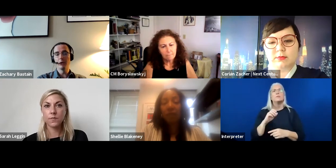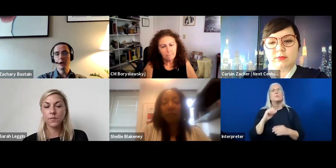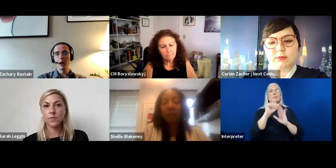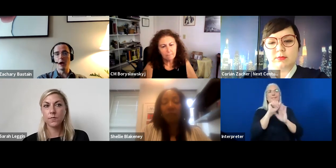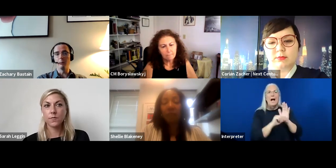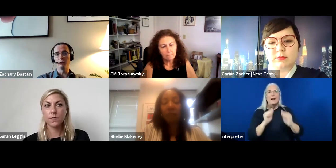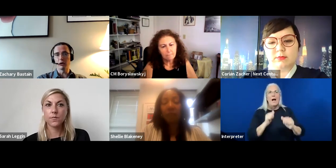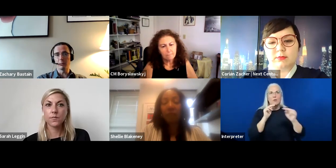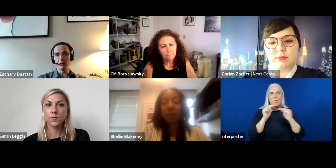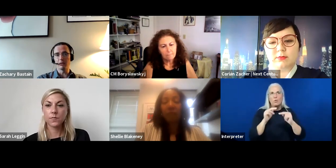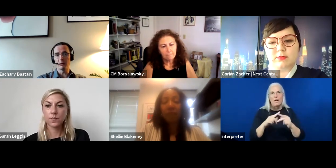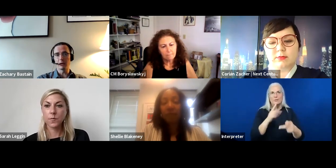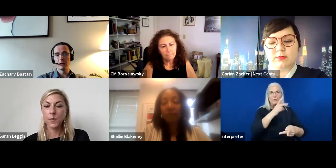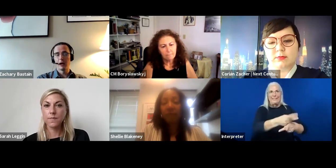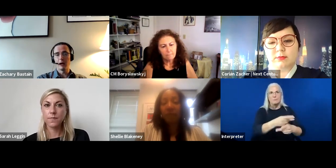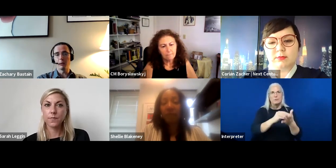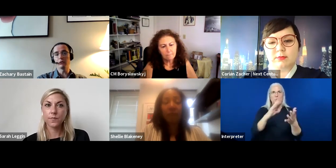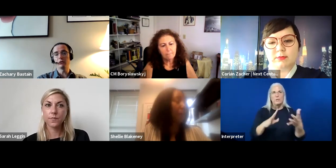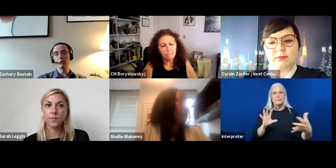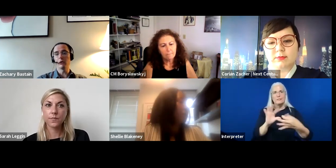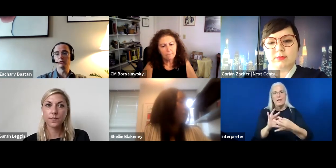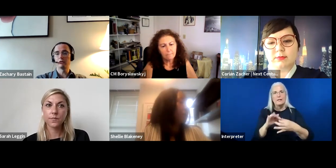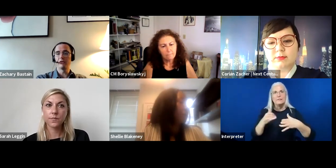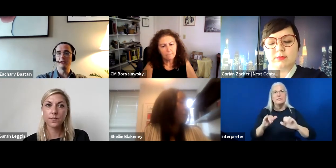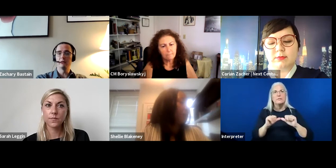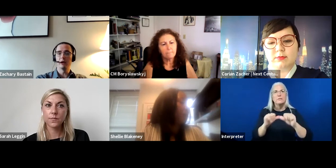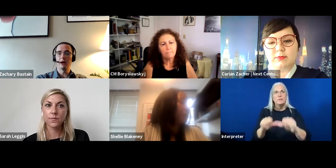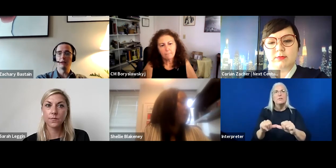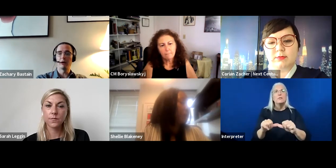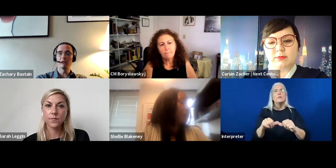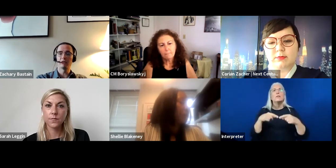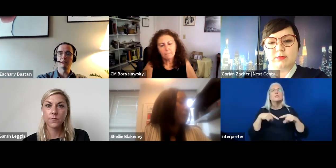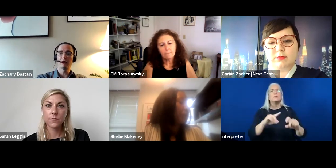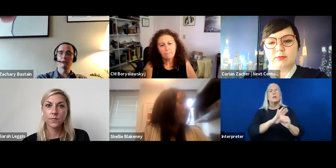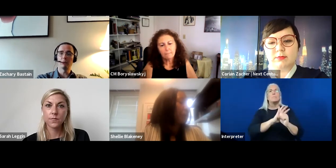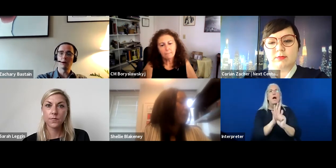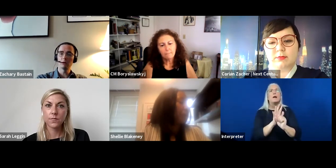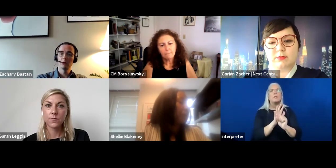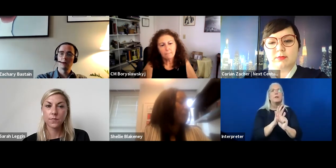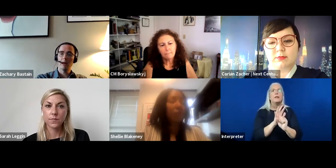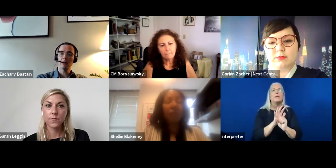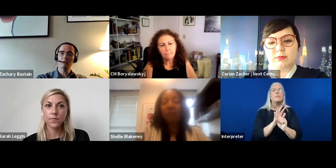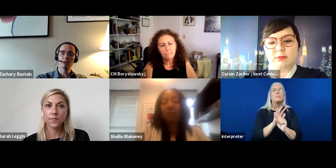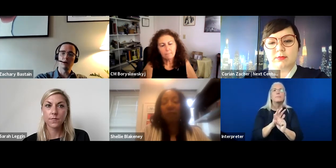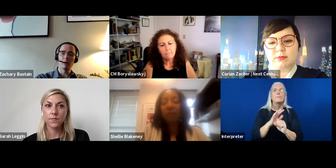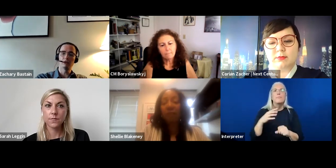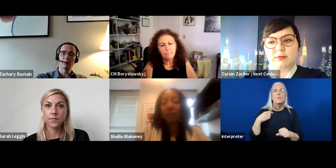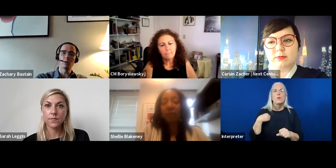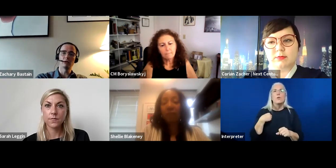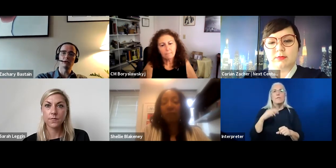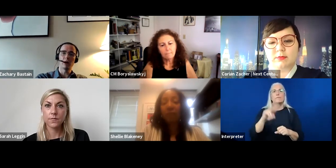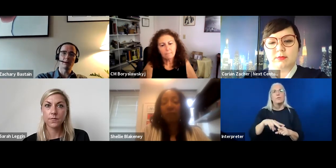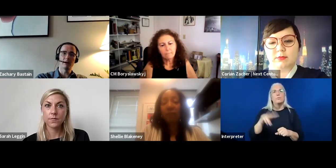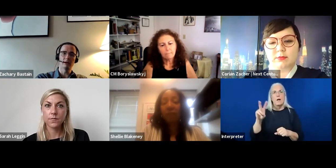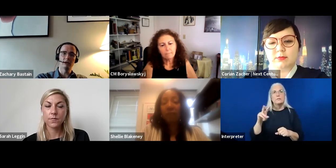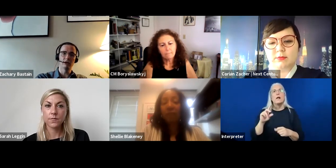home during the pandemic. We also launched the Verizon Fios Forward package, which I'm